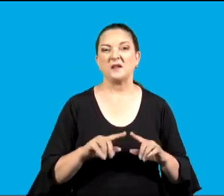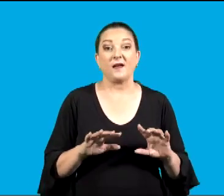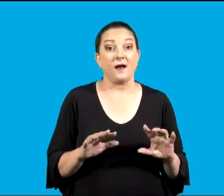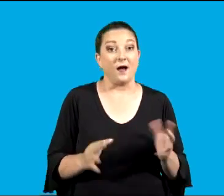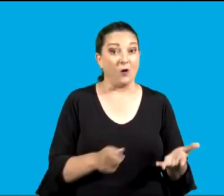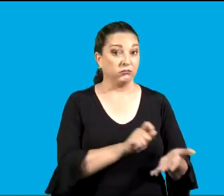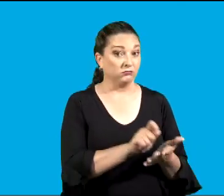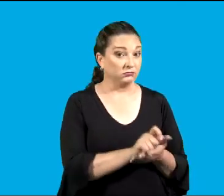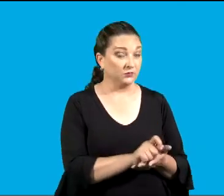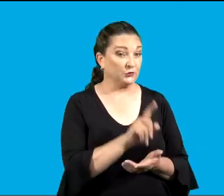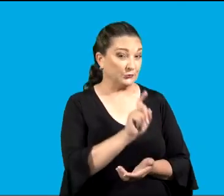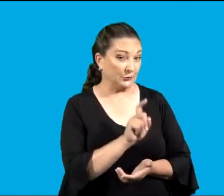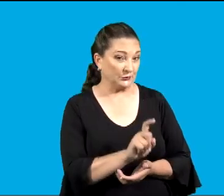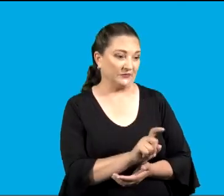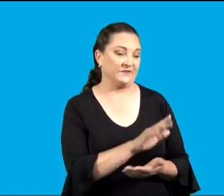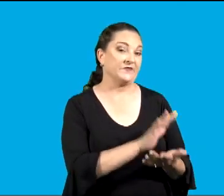recorded as